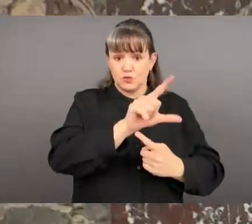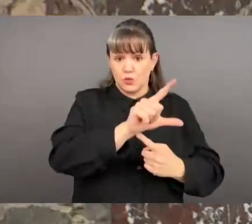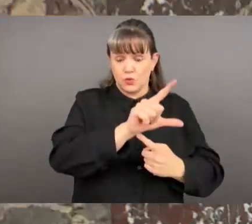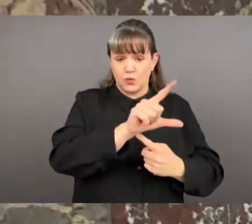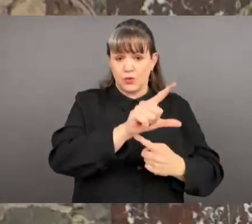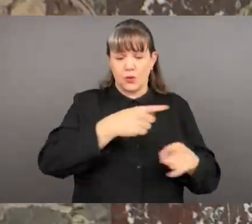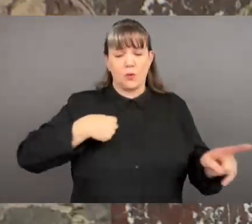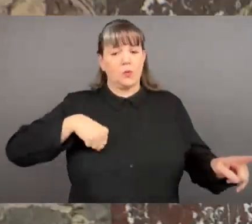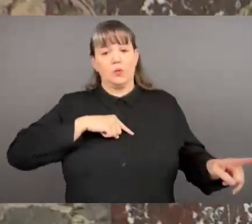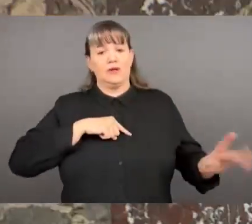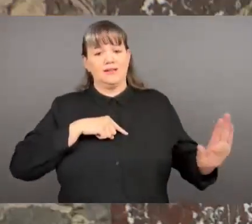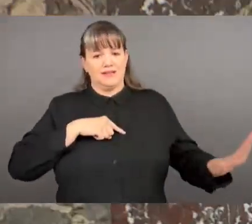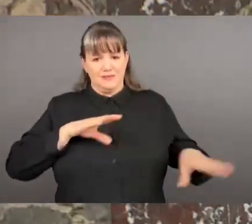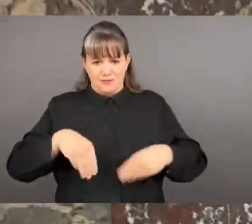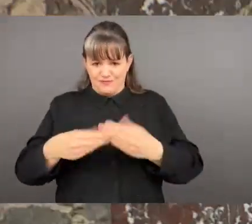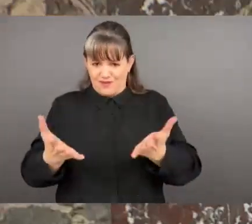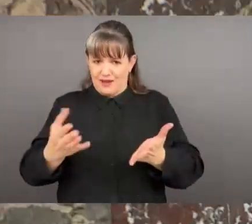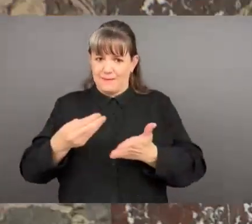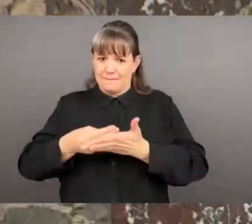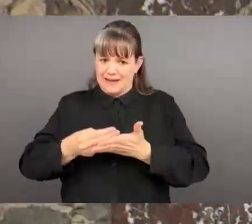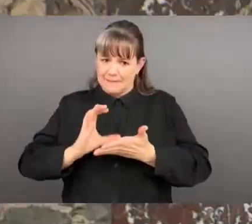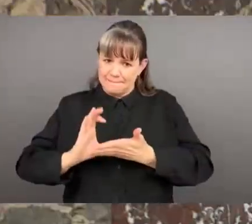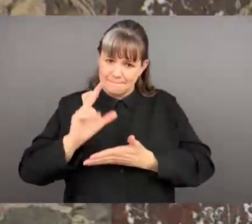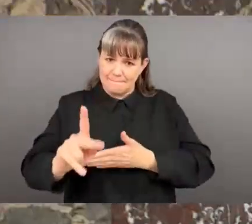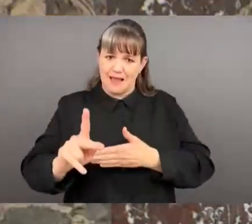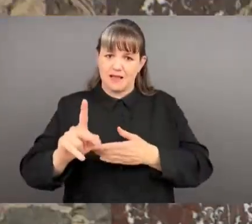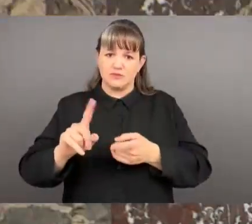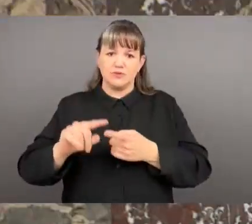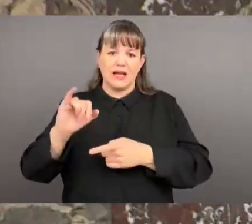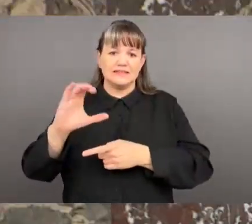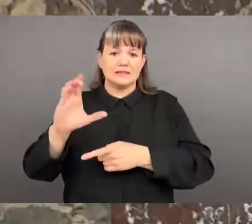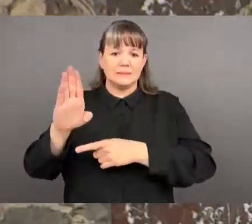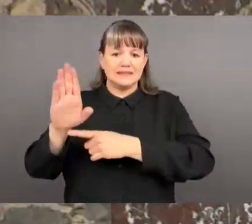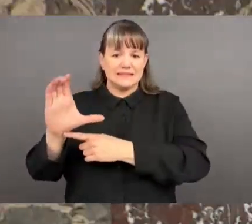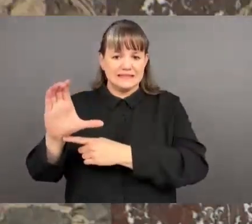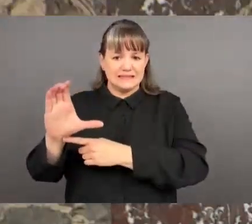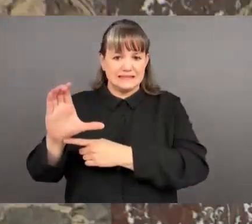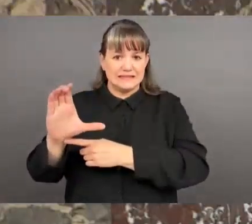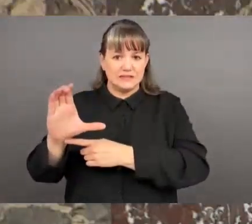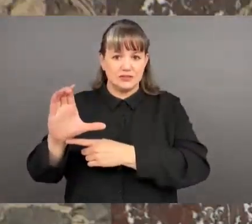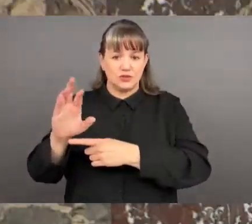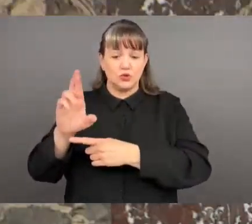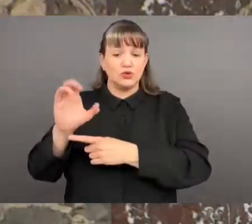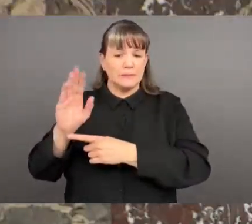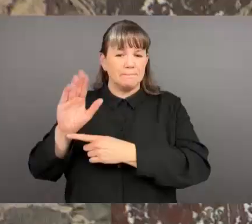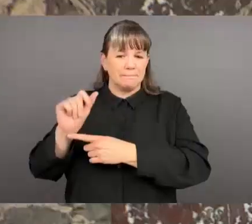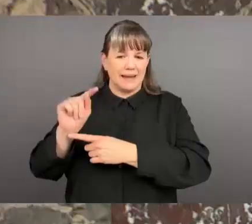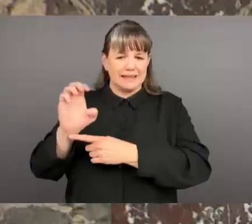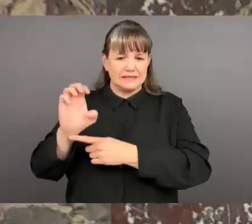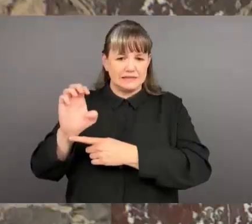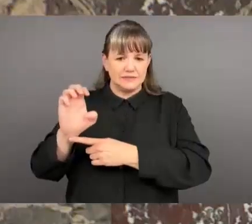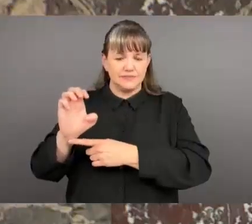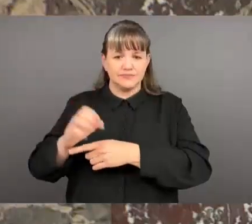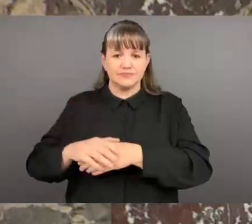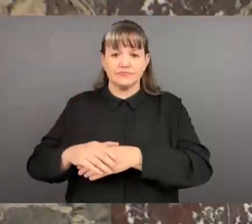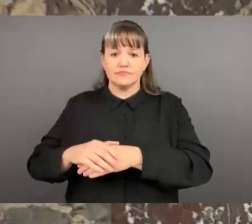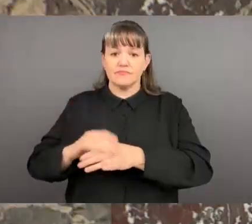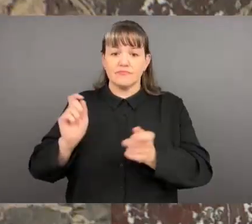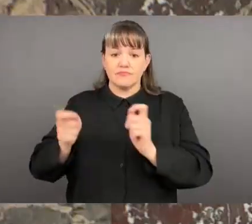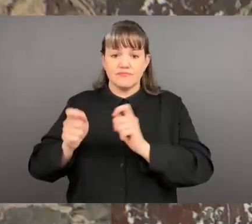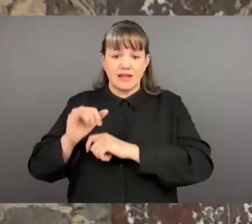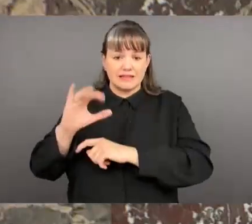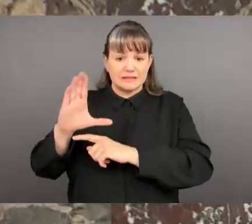living. Rates have been flat for 4 years after we reformed ICBC, with reforms, by the way, that the Leader of the Opposition